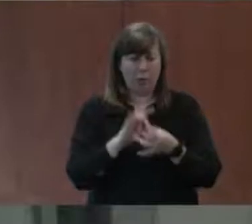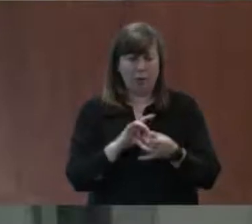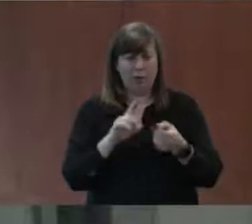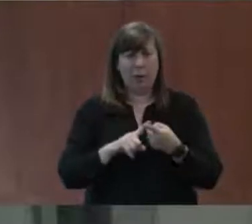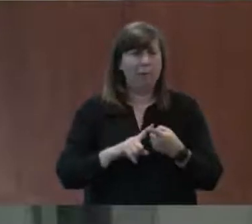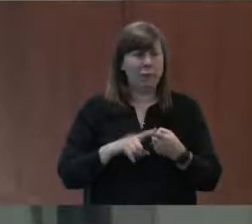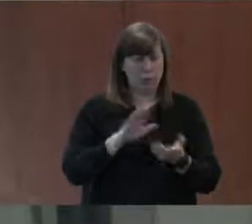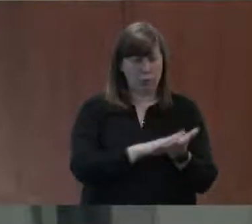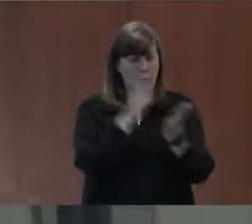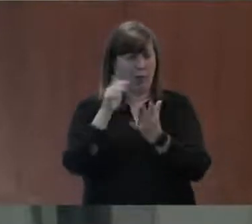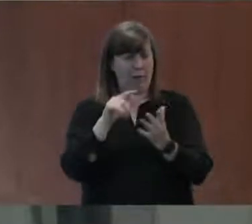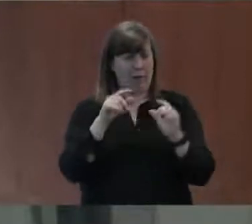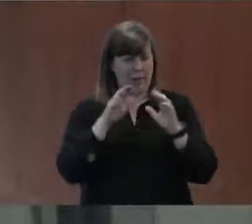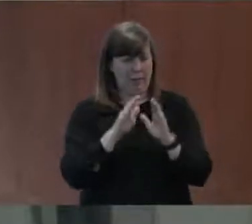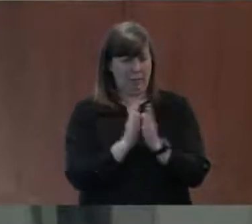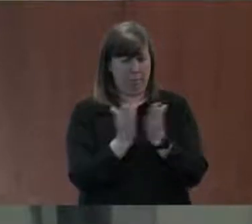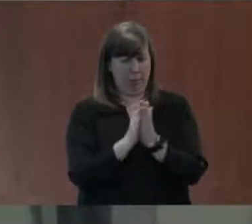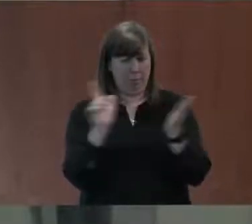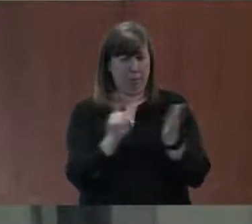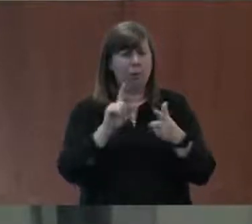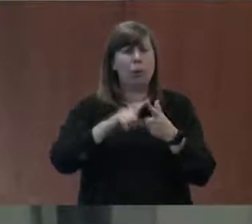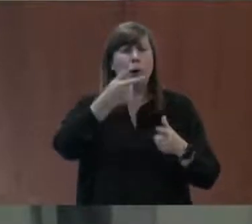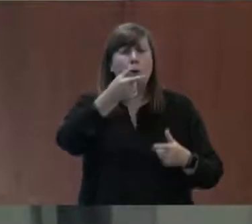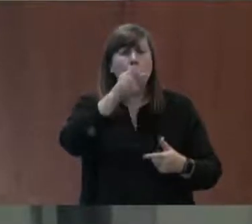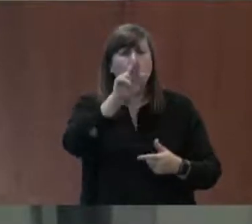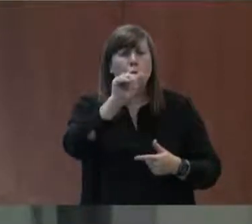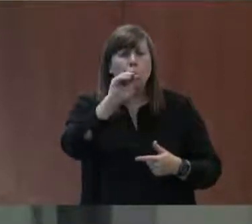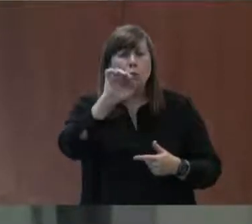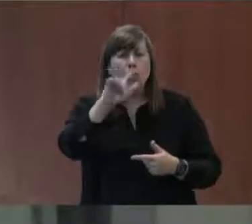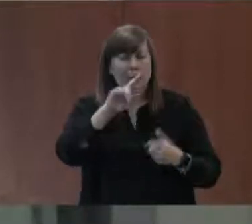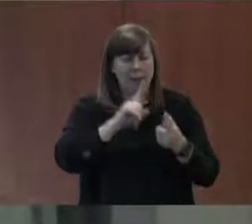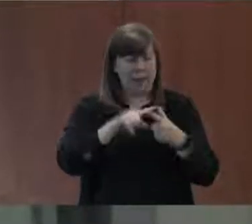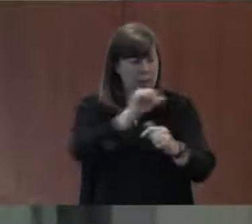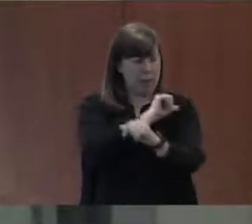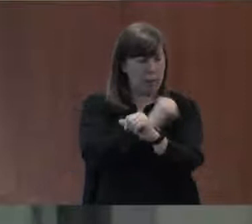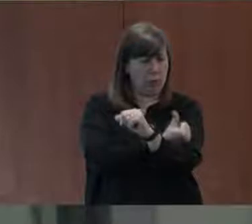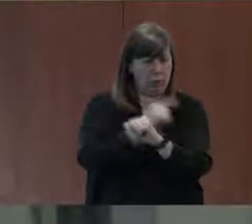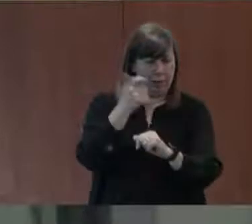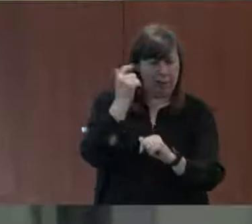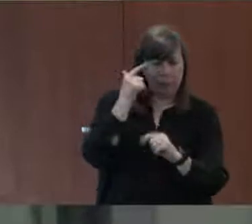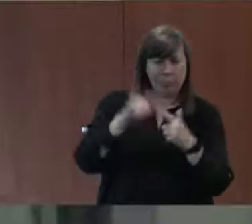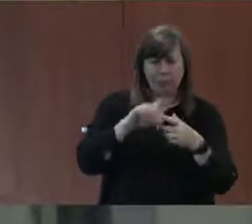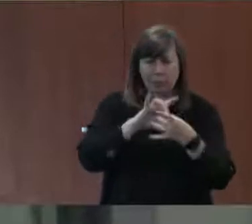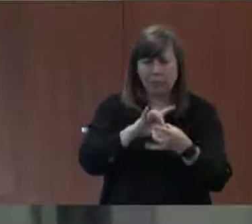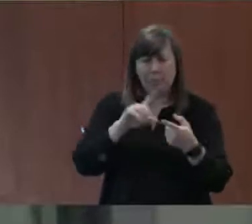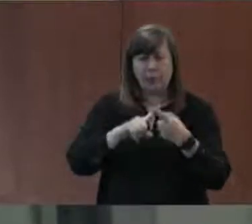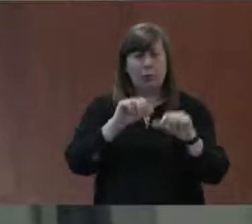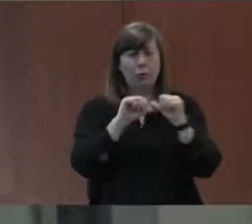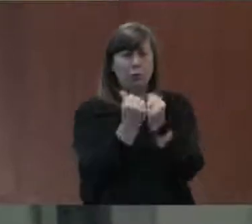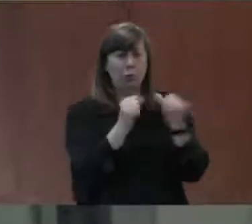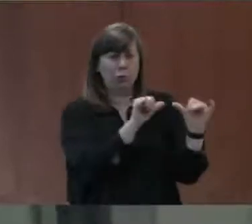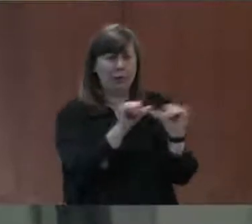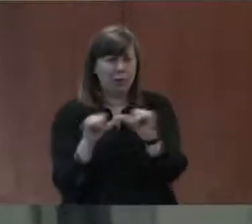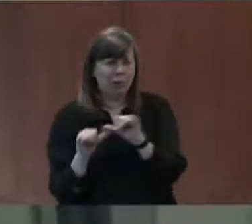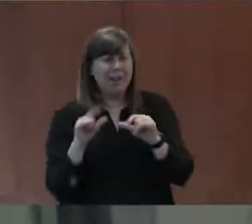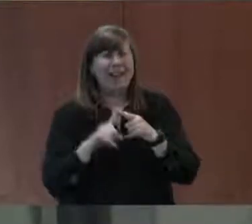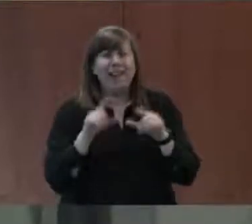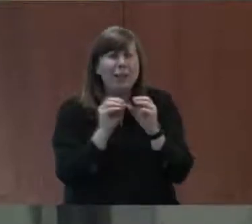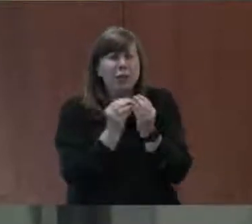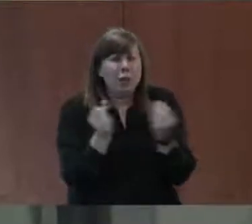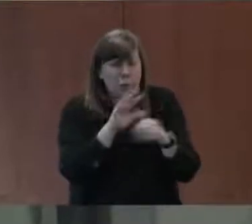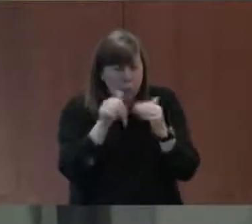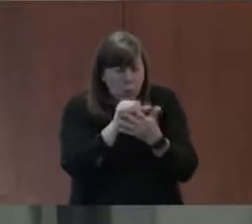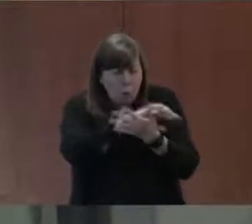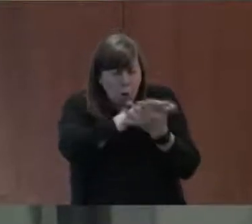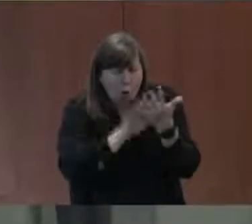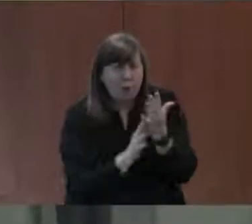those glorified in the library books, it's called grooming. In the authoritarian government versus citizen relationship, it's called social engineering. And the solution to all of